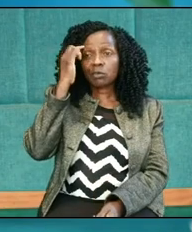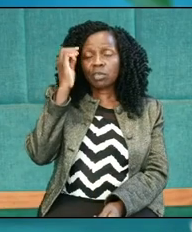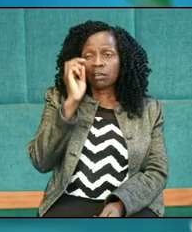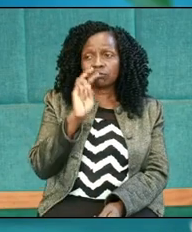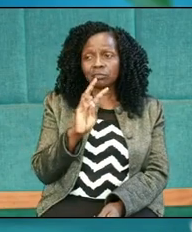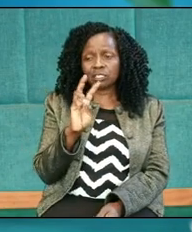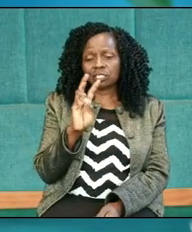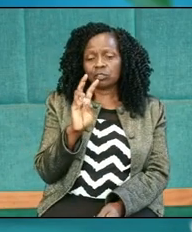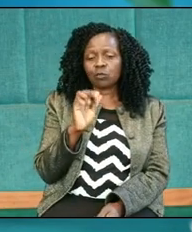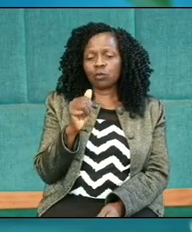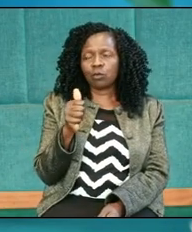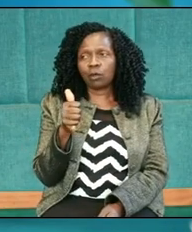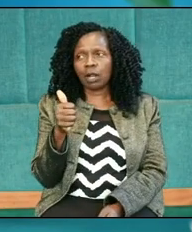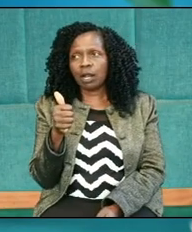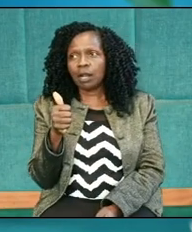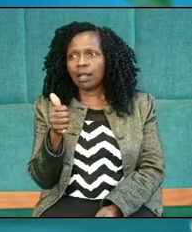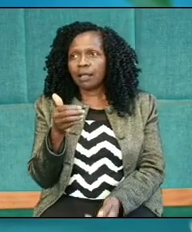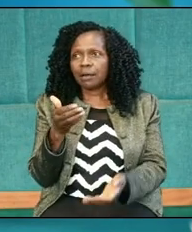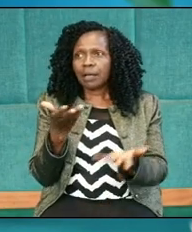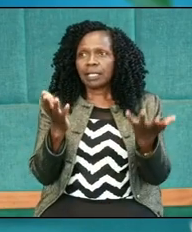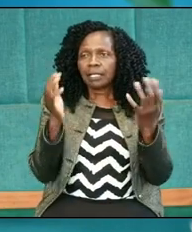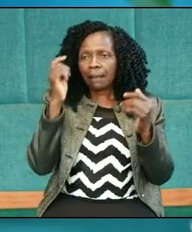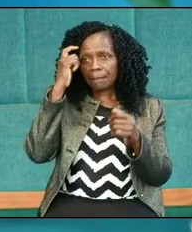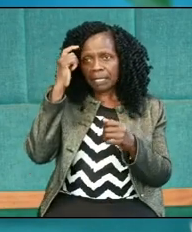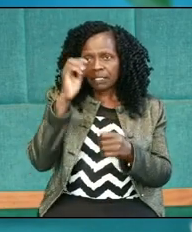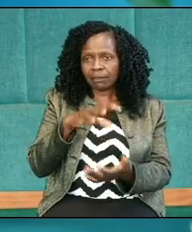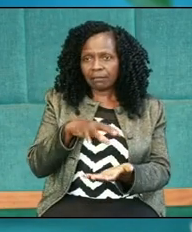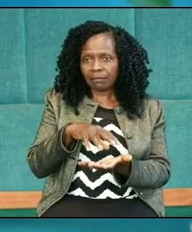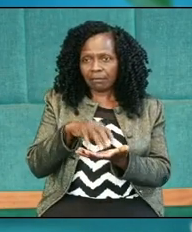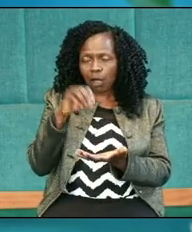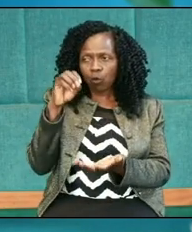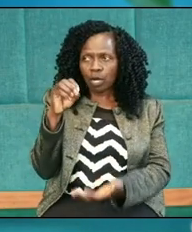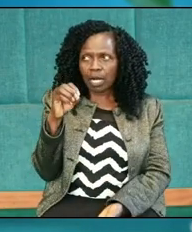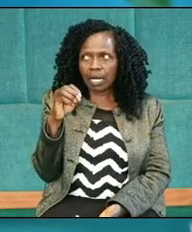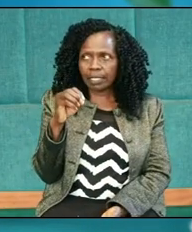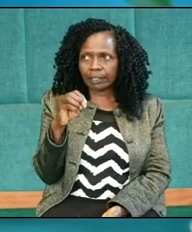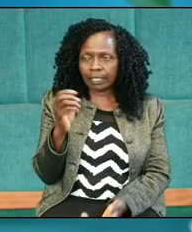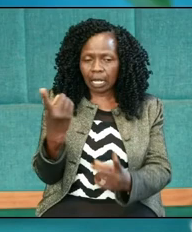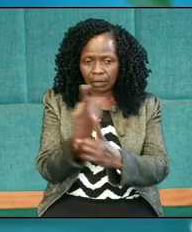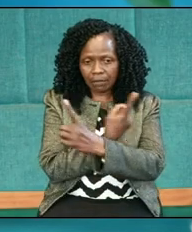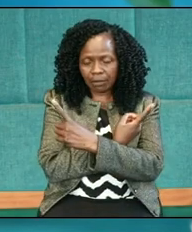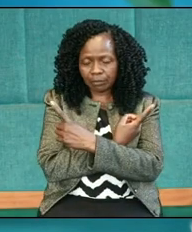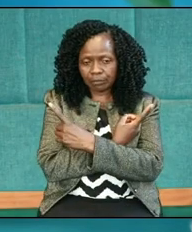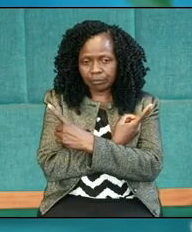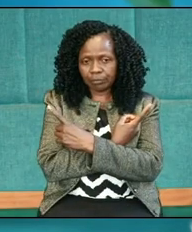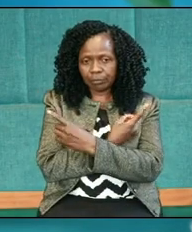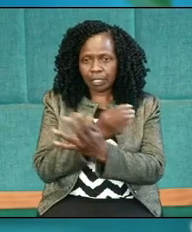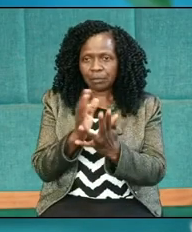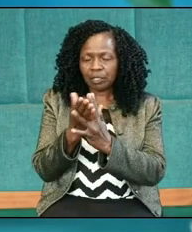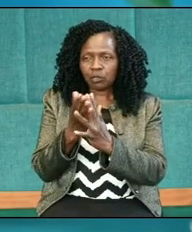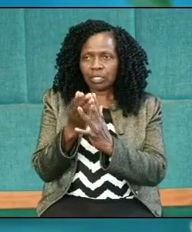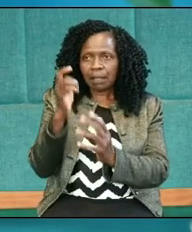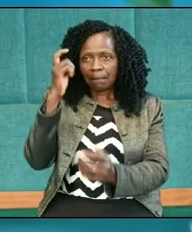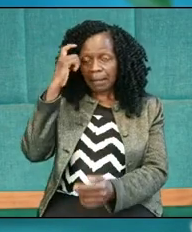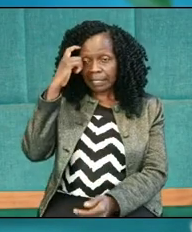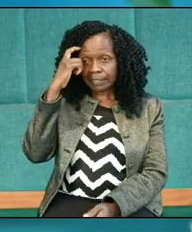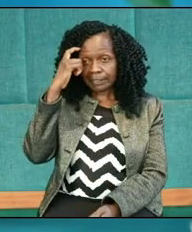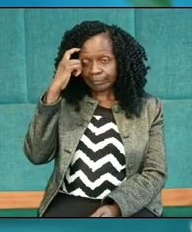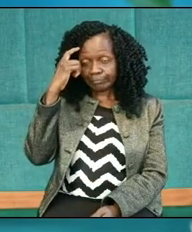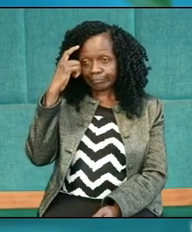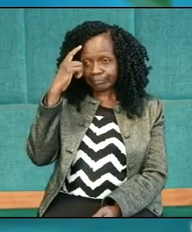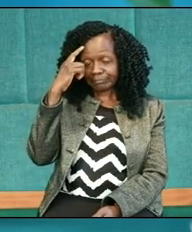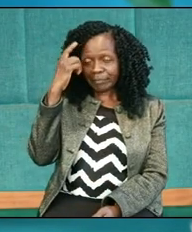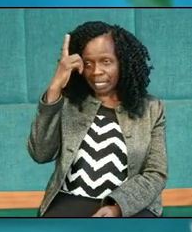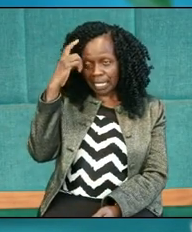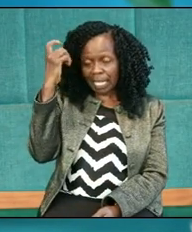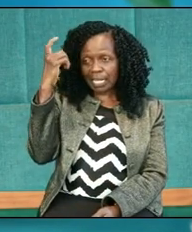seen where the mind is found, the difference between the mind and thoughts, and even not the mind and the brain,